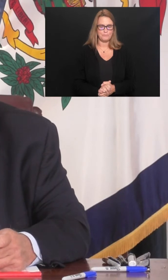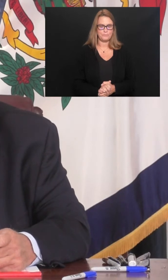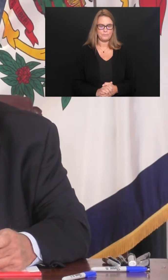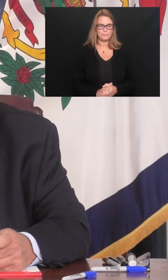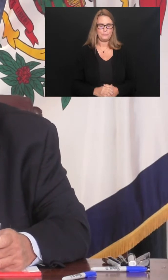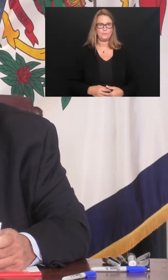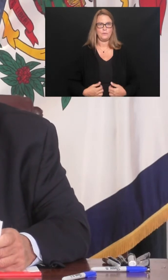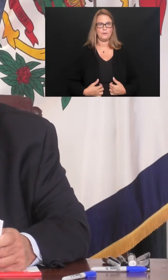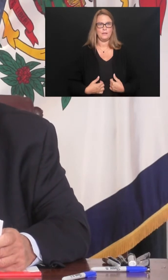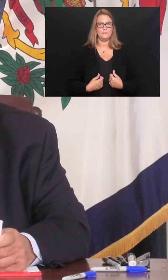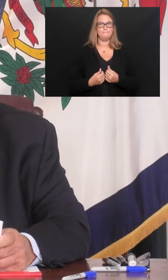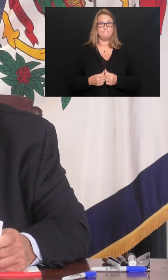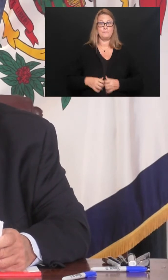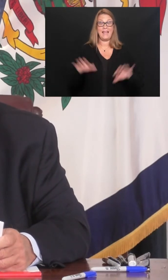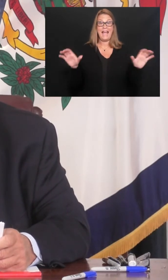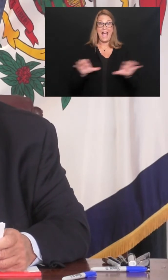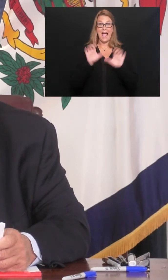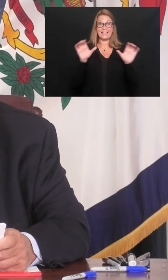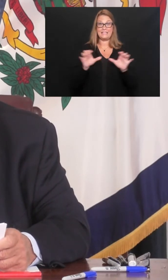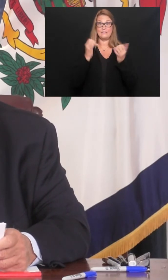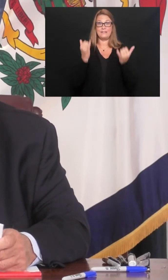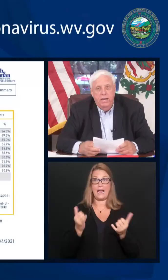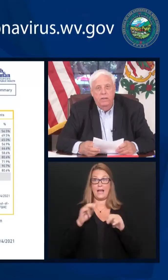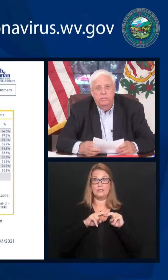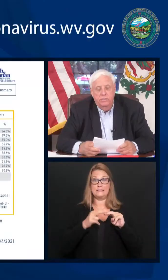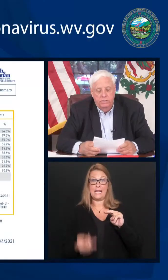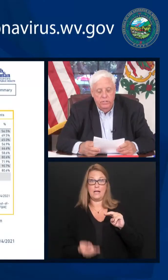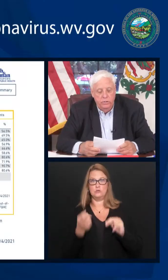Okay, active cases. We're down to